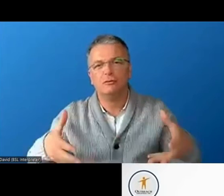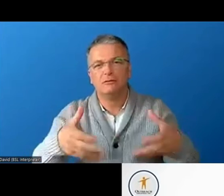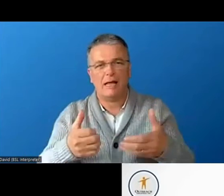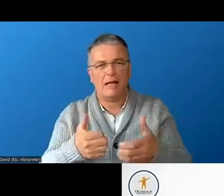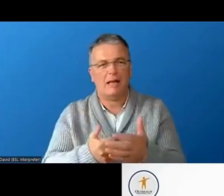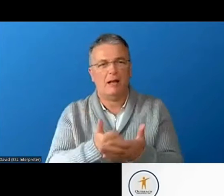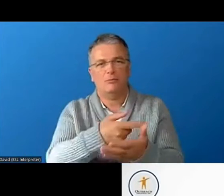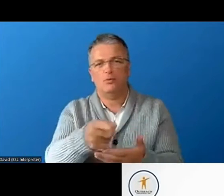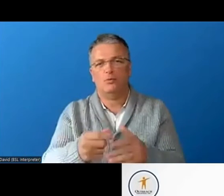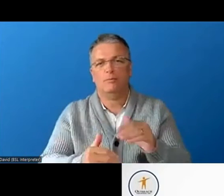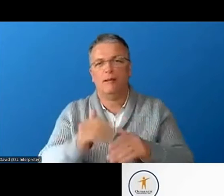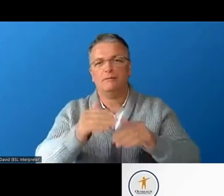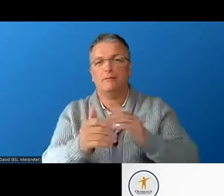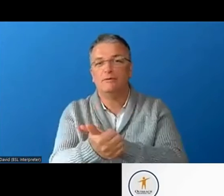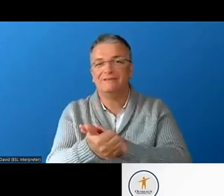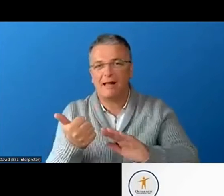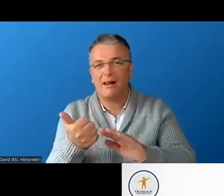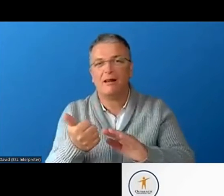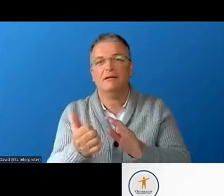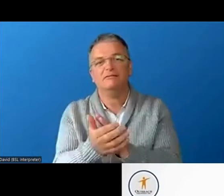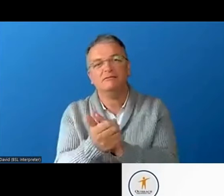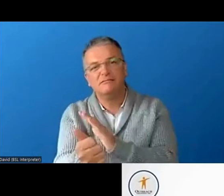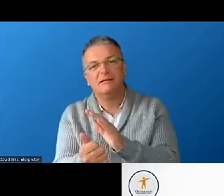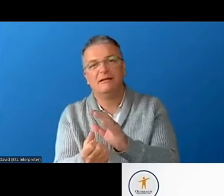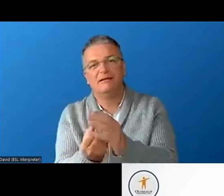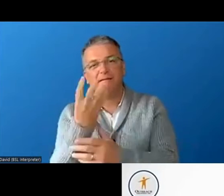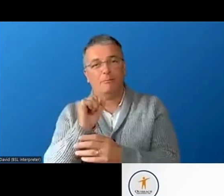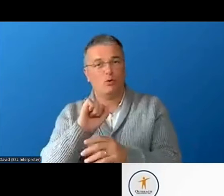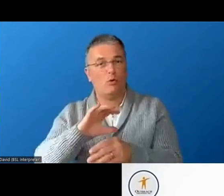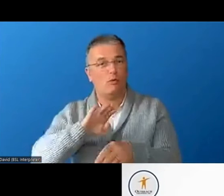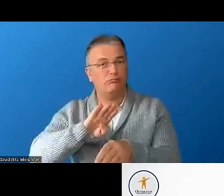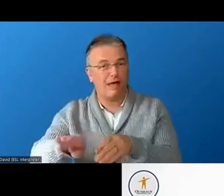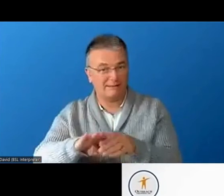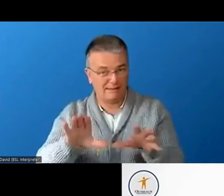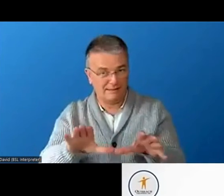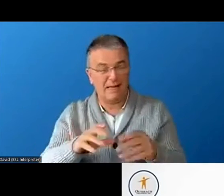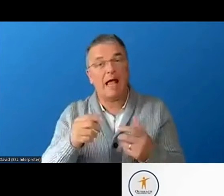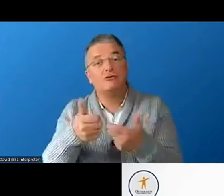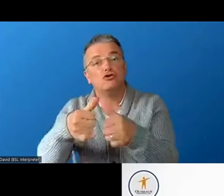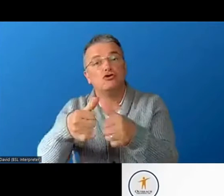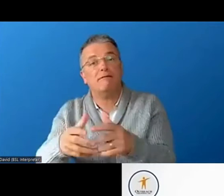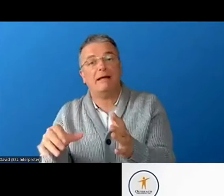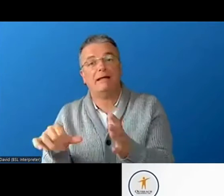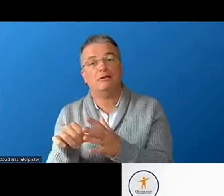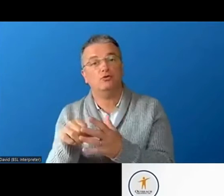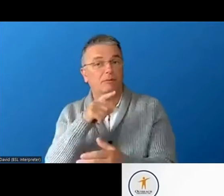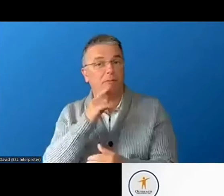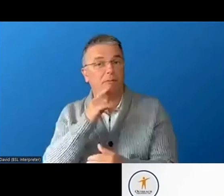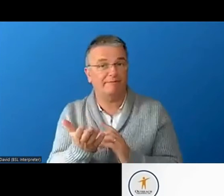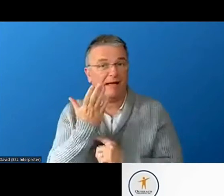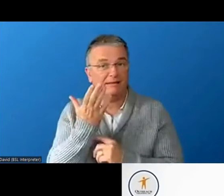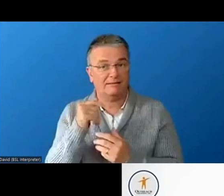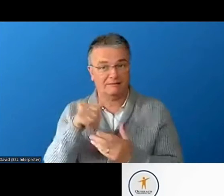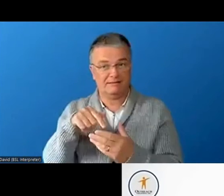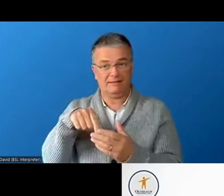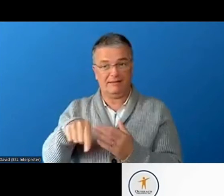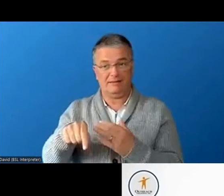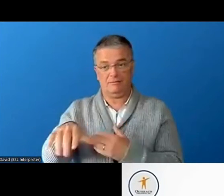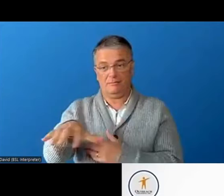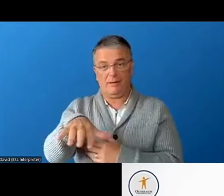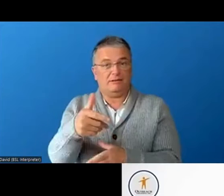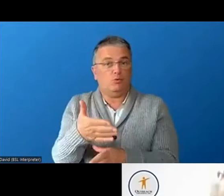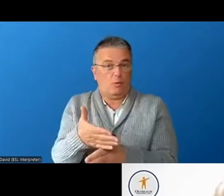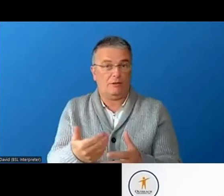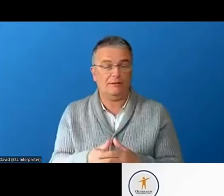skills and develop your practice. And solve issues that you might be facing in place-based working. So